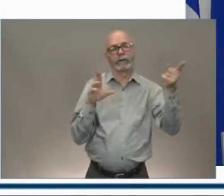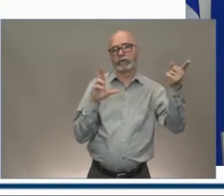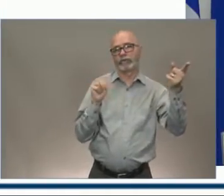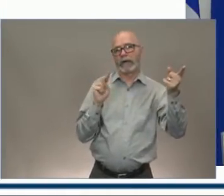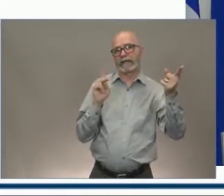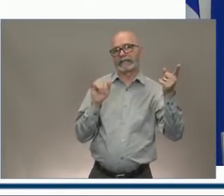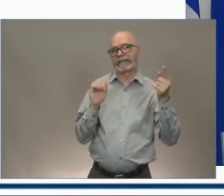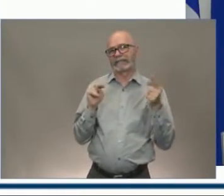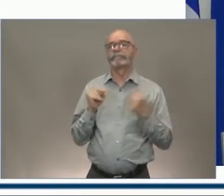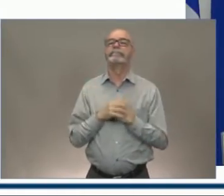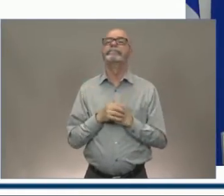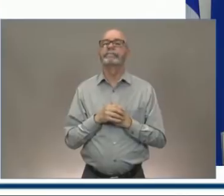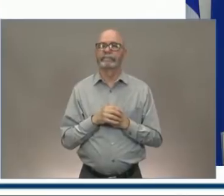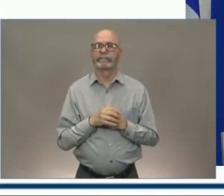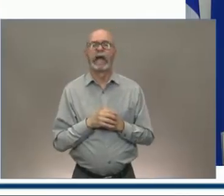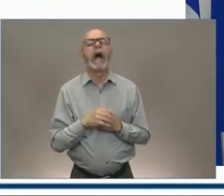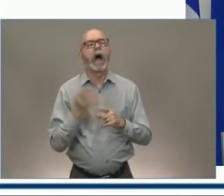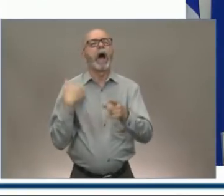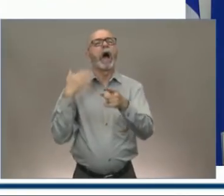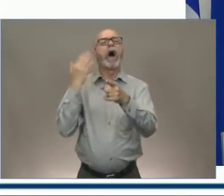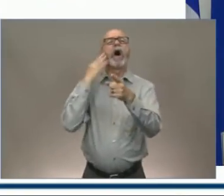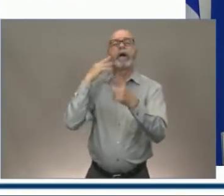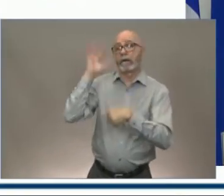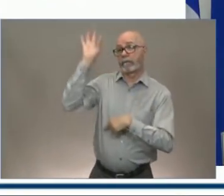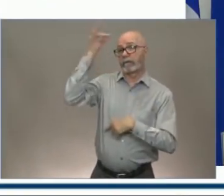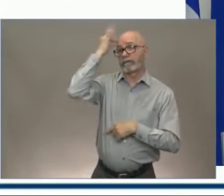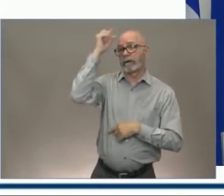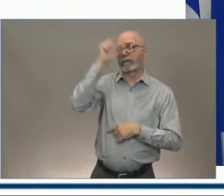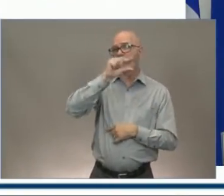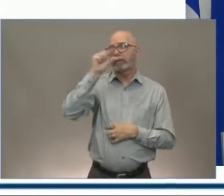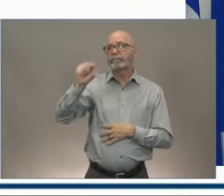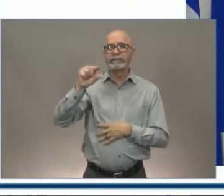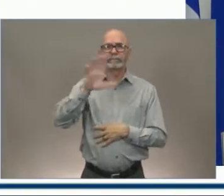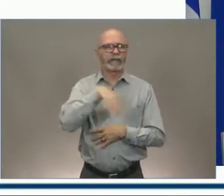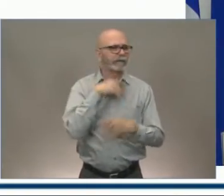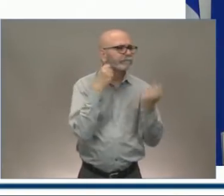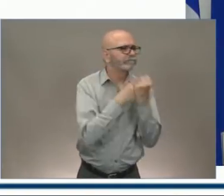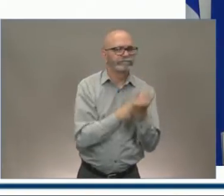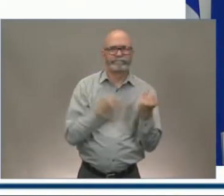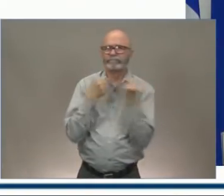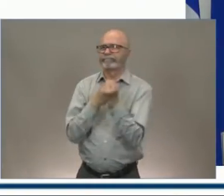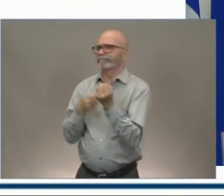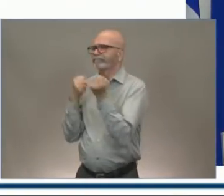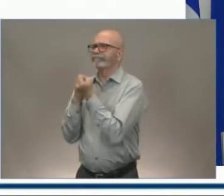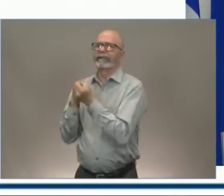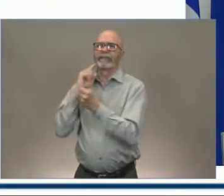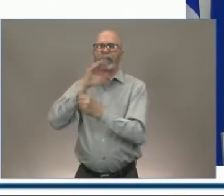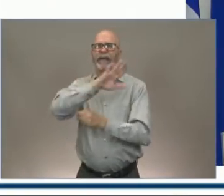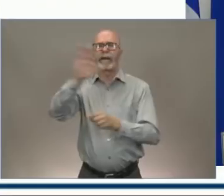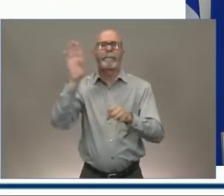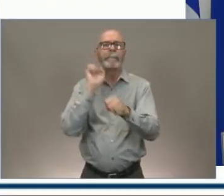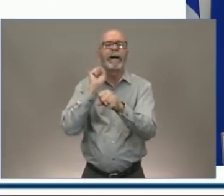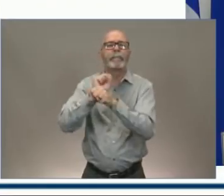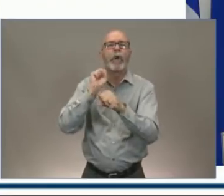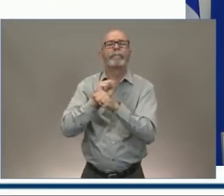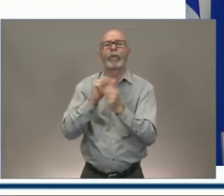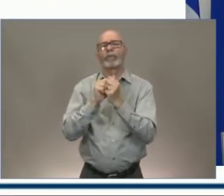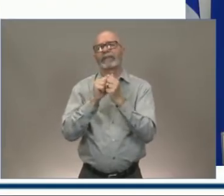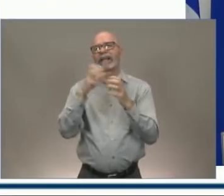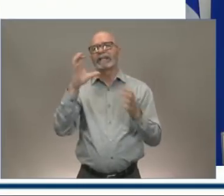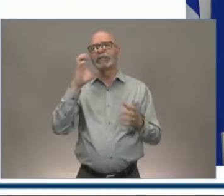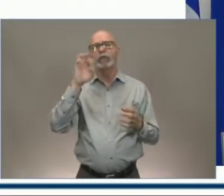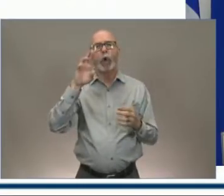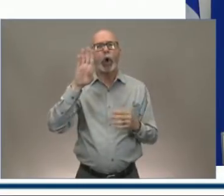past, federal government support, especially with employees with the CERB benefit, but also with the rental